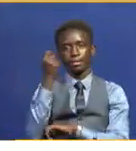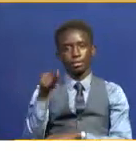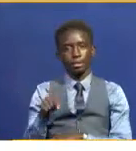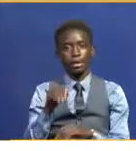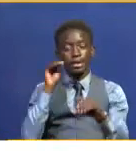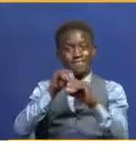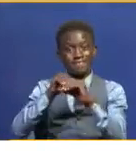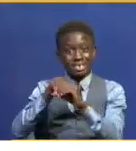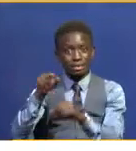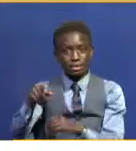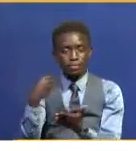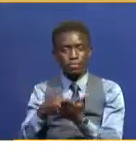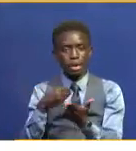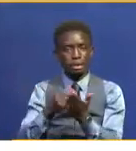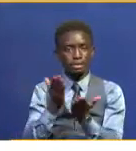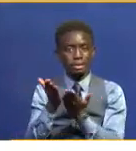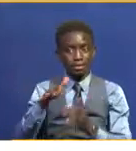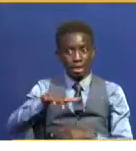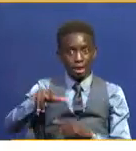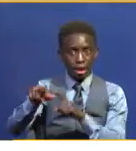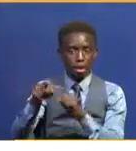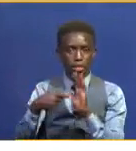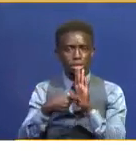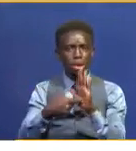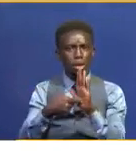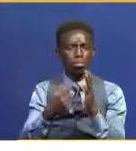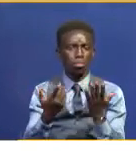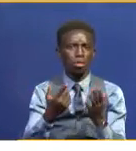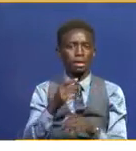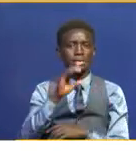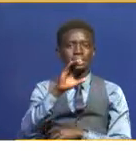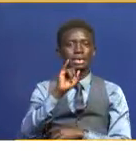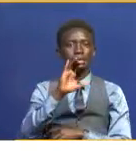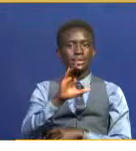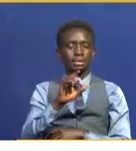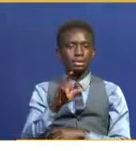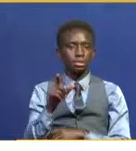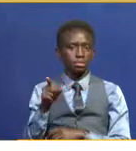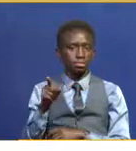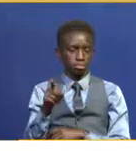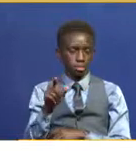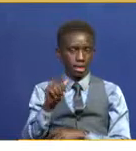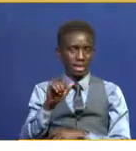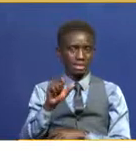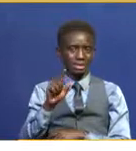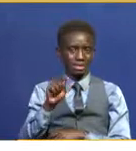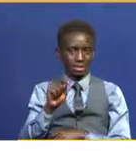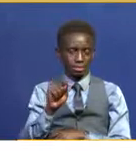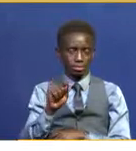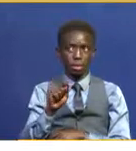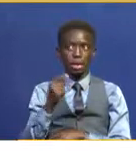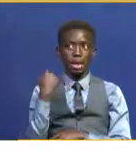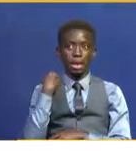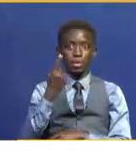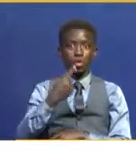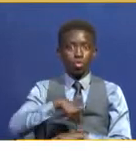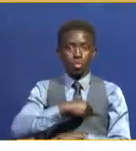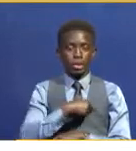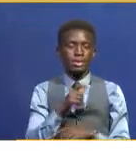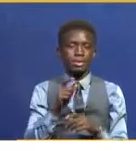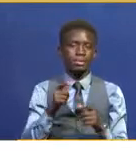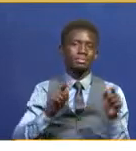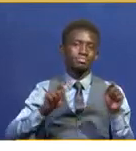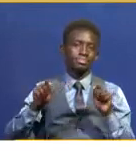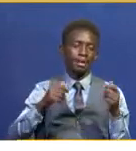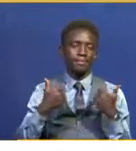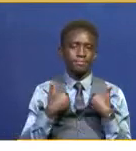the financial services space and investing, for instance, through CIC Asset Management, number one, we are regulated. So rest assured